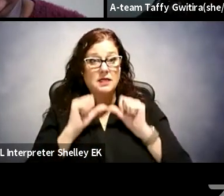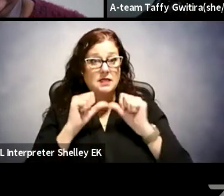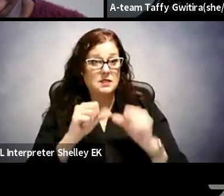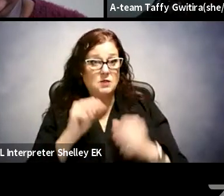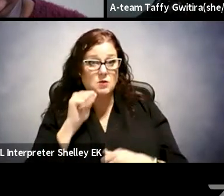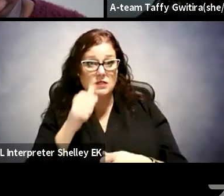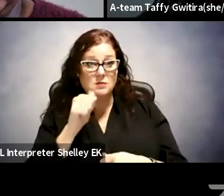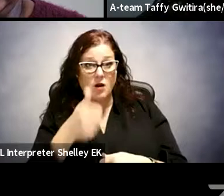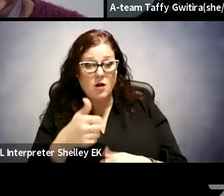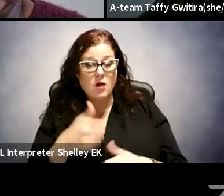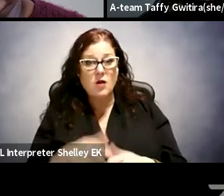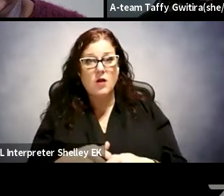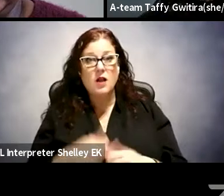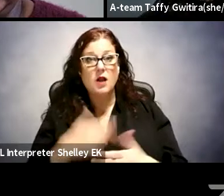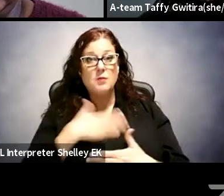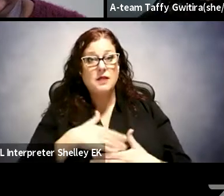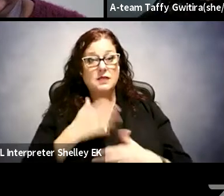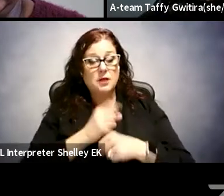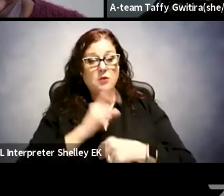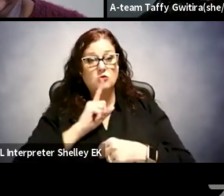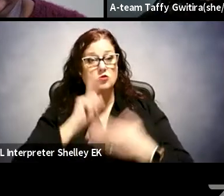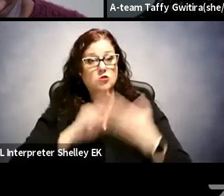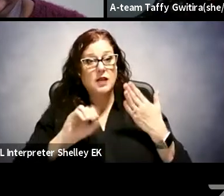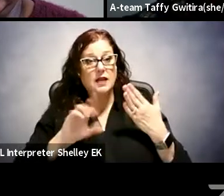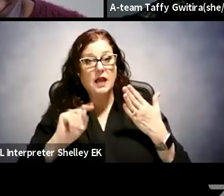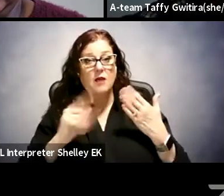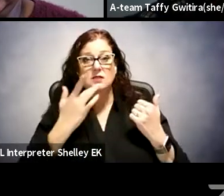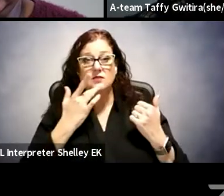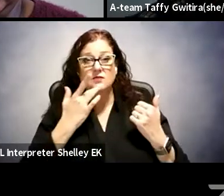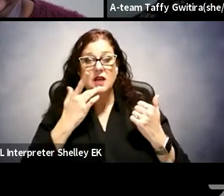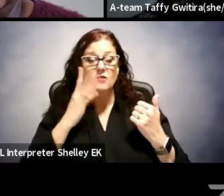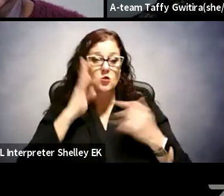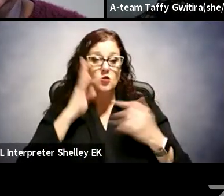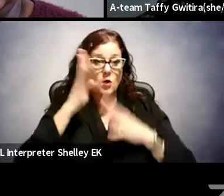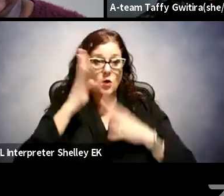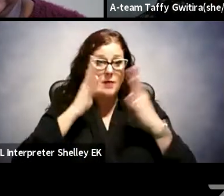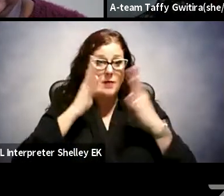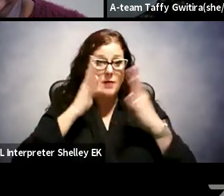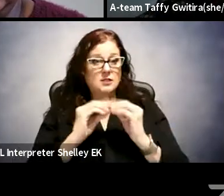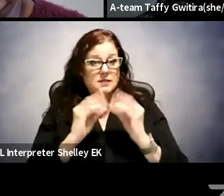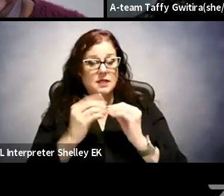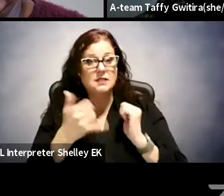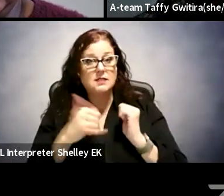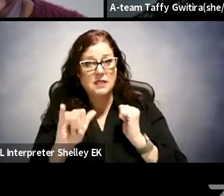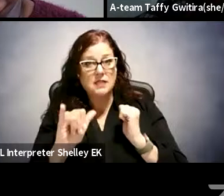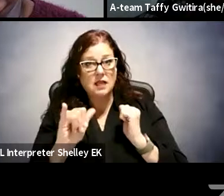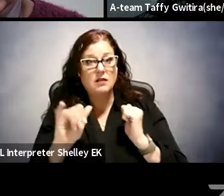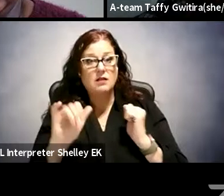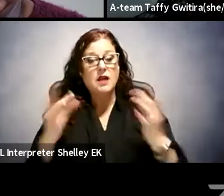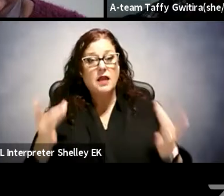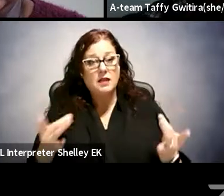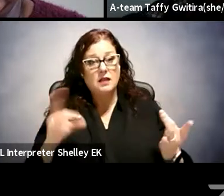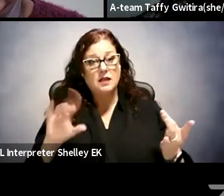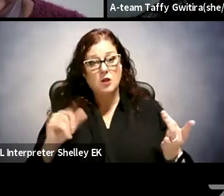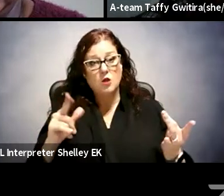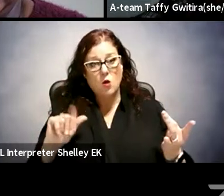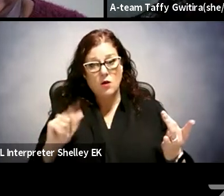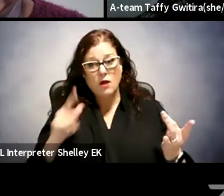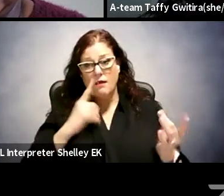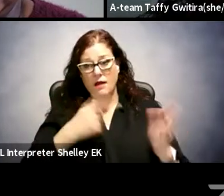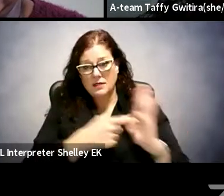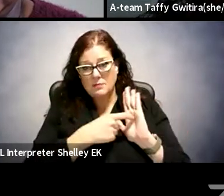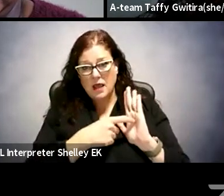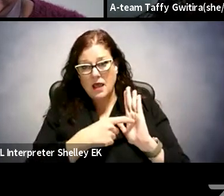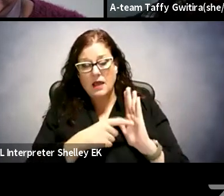tomorrow. Please be sure to check out some flavor and reimagination sessions. There's still like yoga on demand.